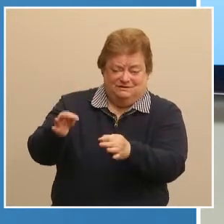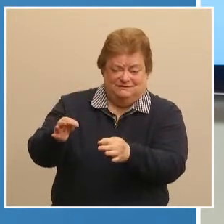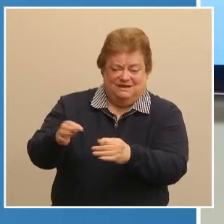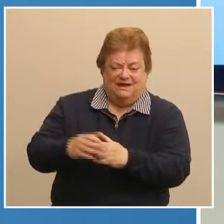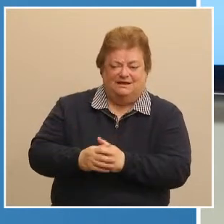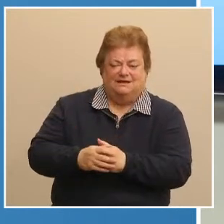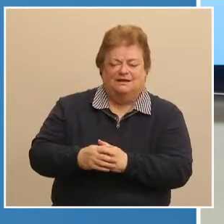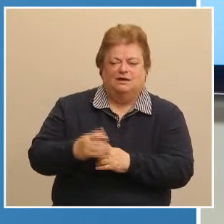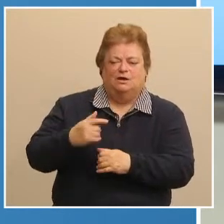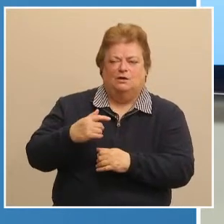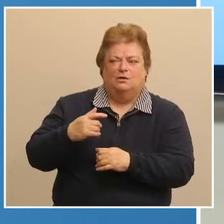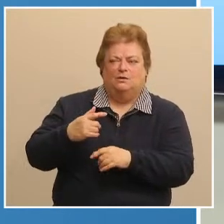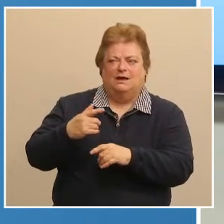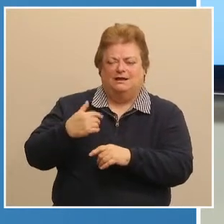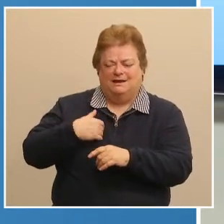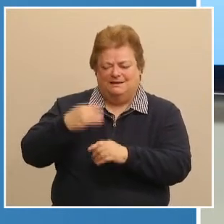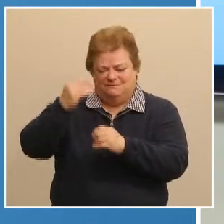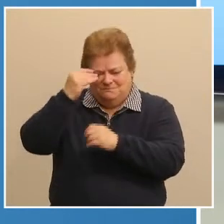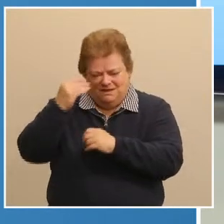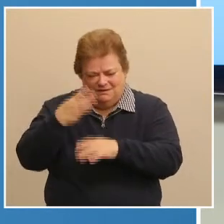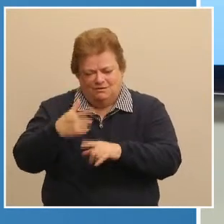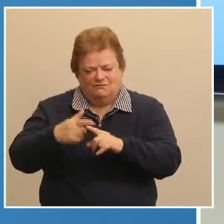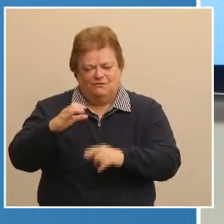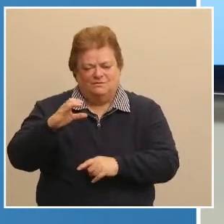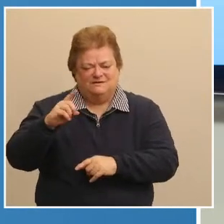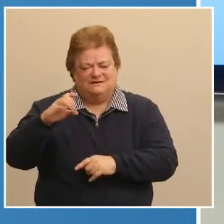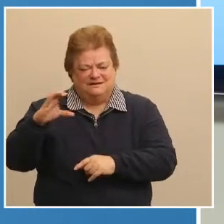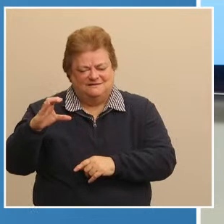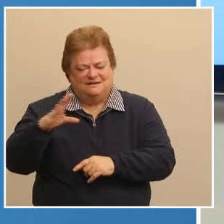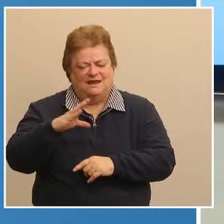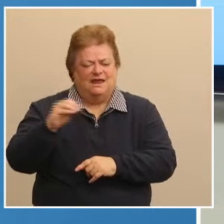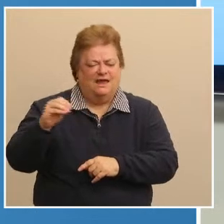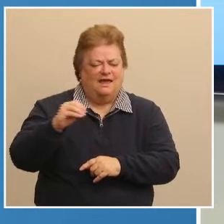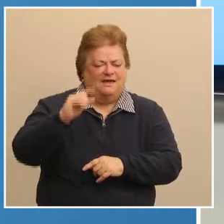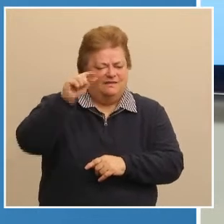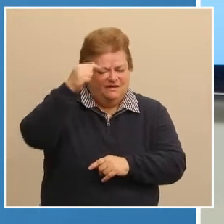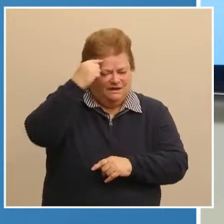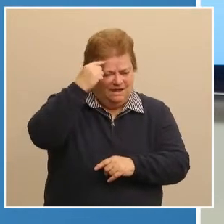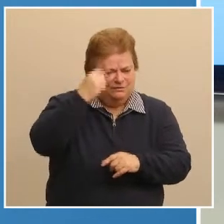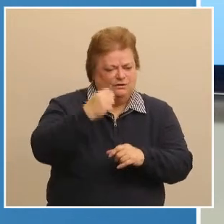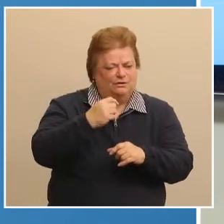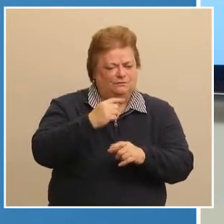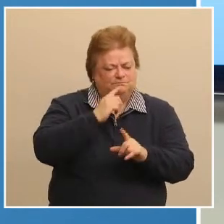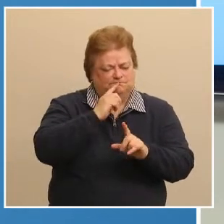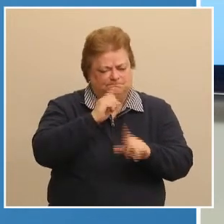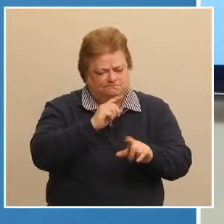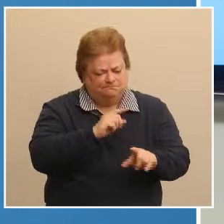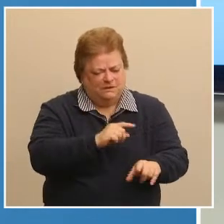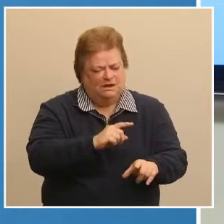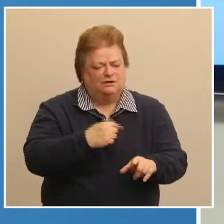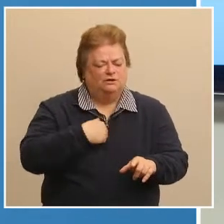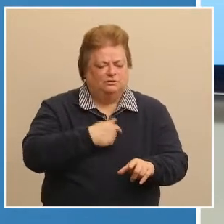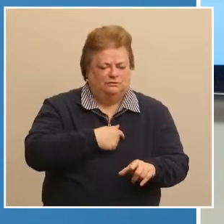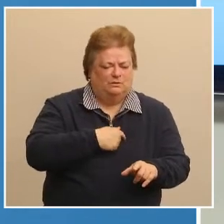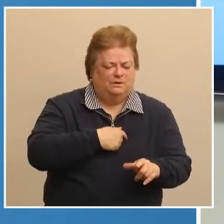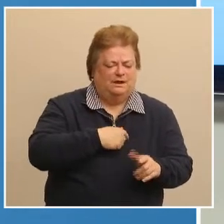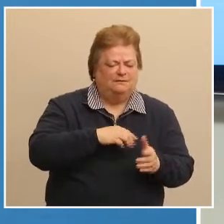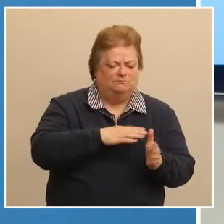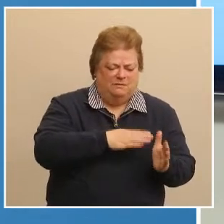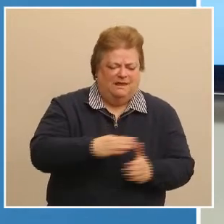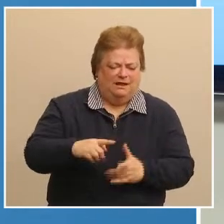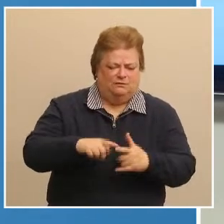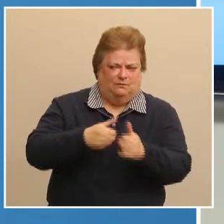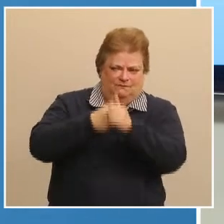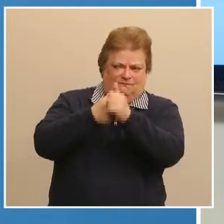input from CDC and as directed by the governor. And that's the process we intend to follow.